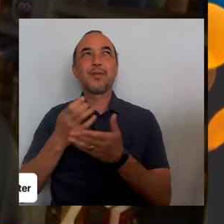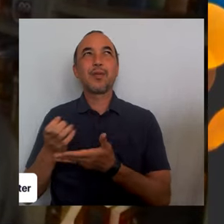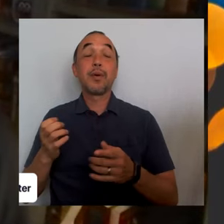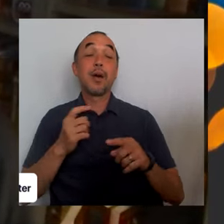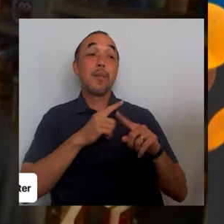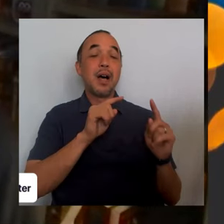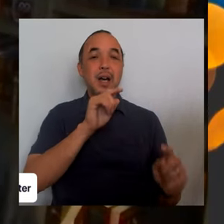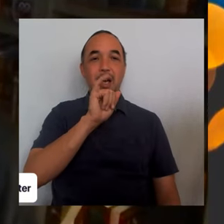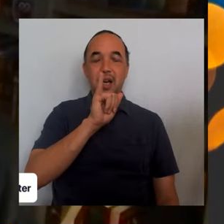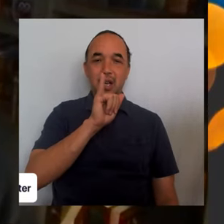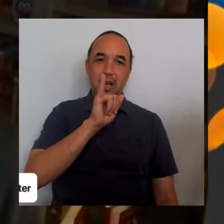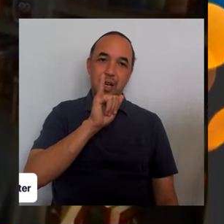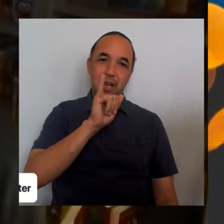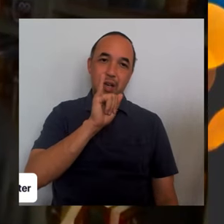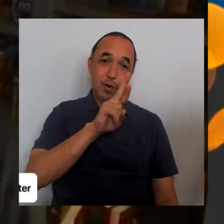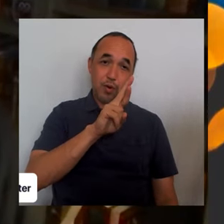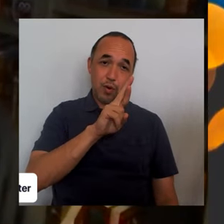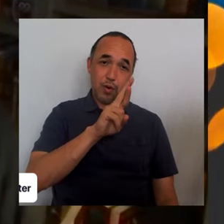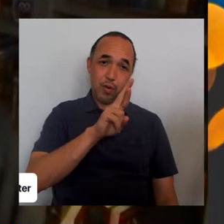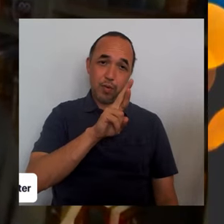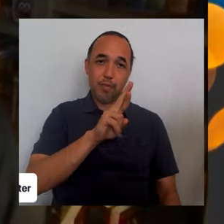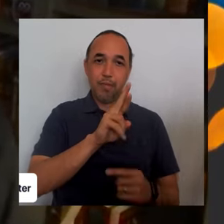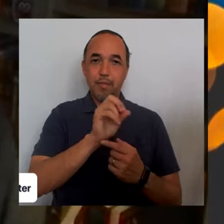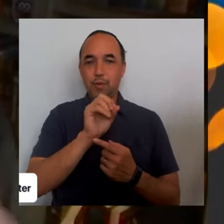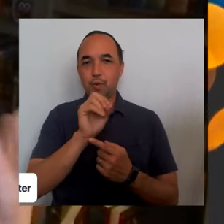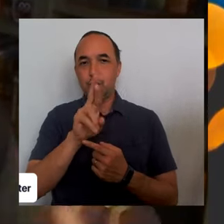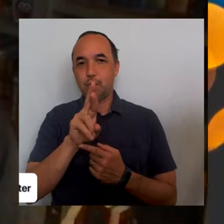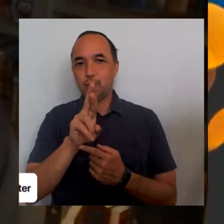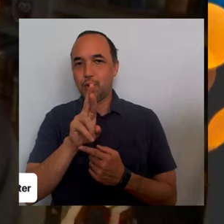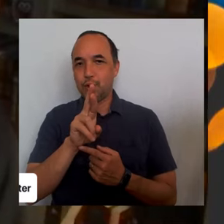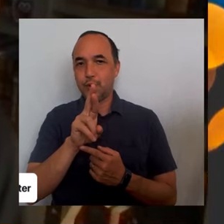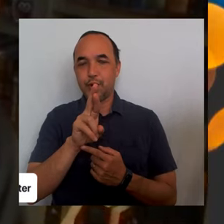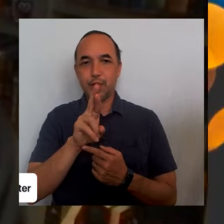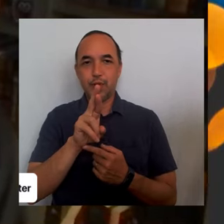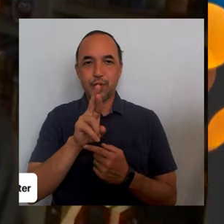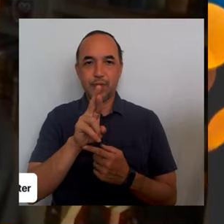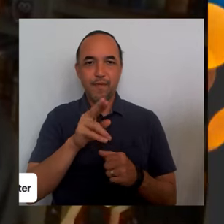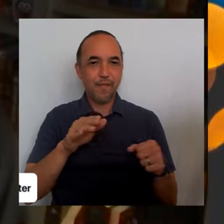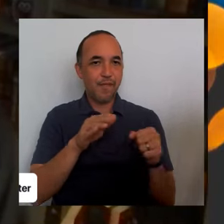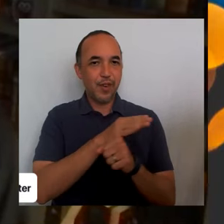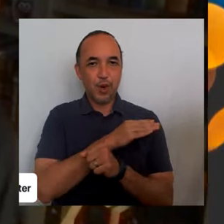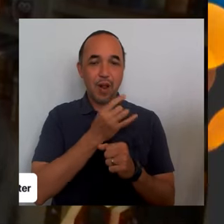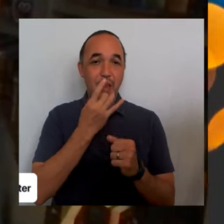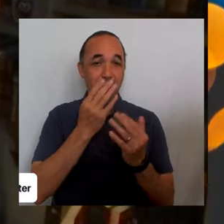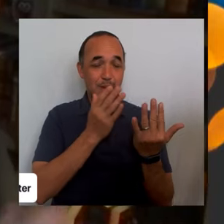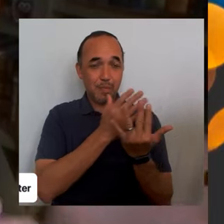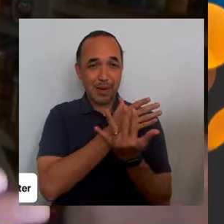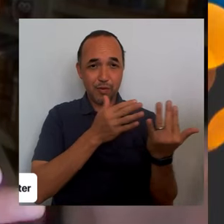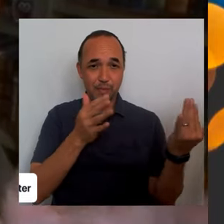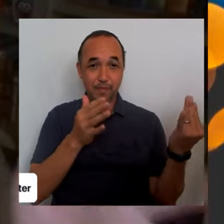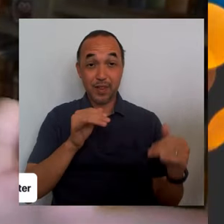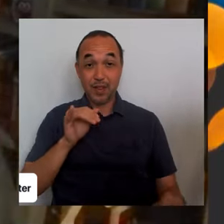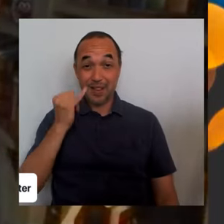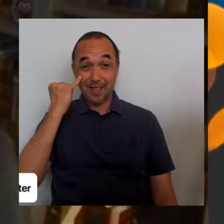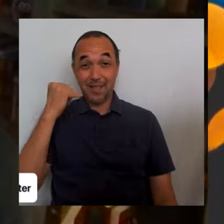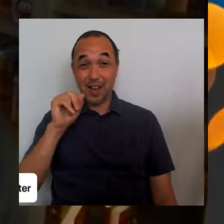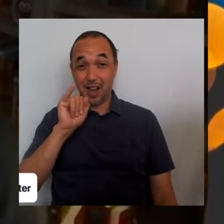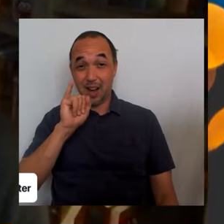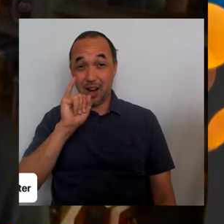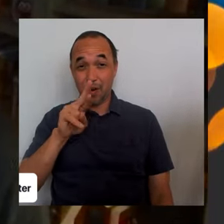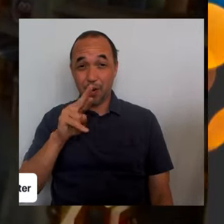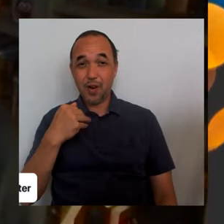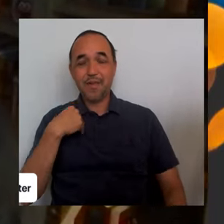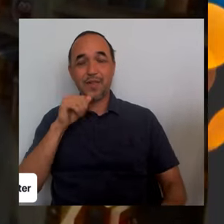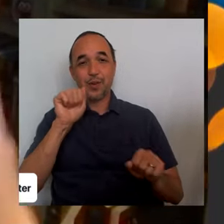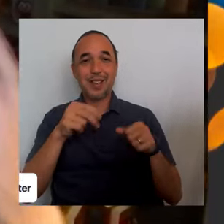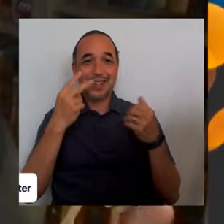infrared, that is a way to document the experience. If you have infrared, you can now see things in the infrared